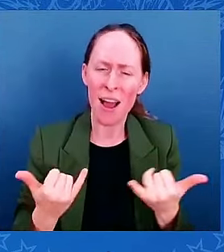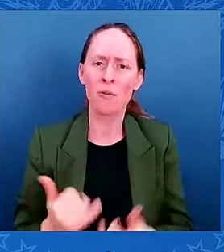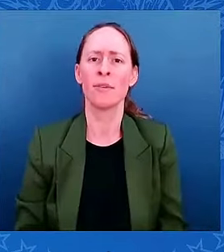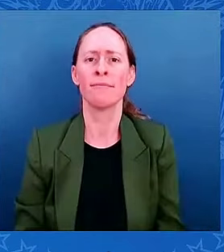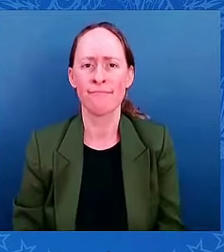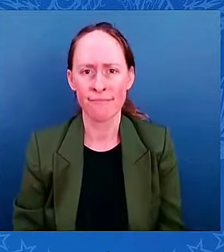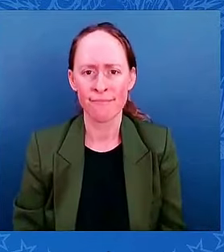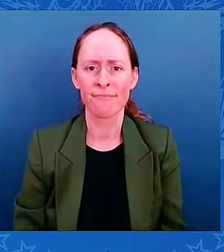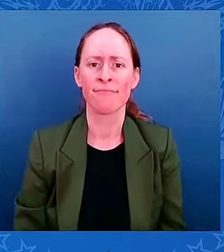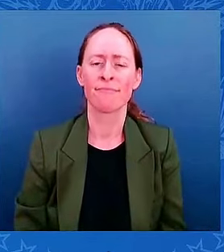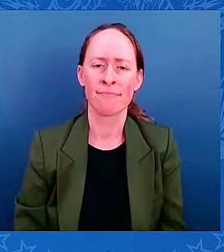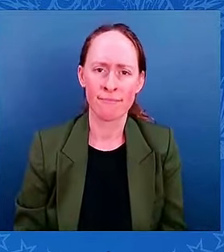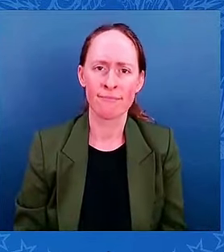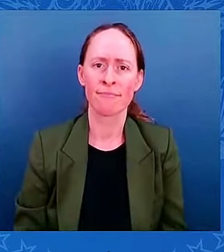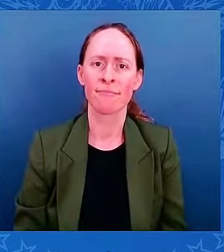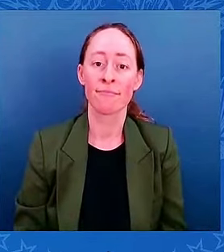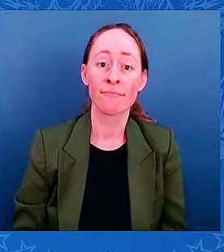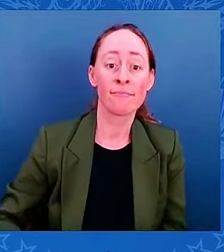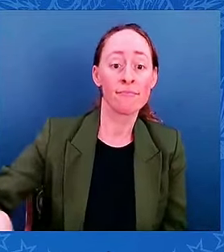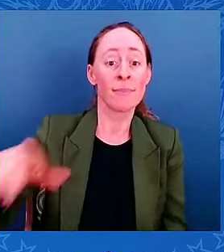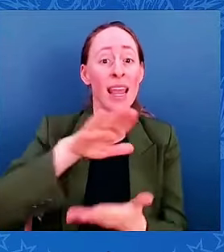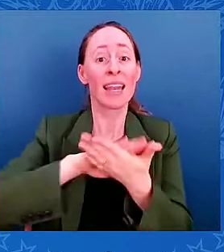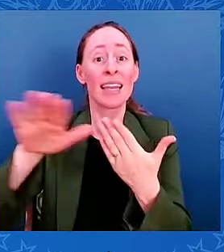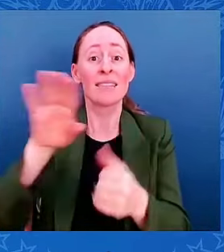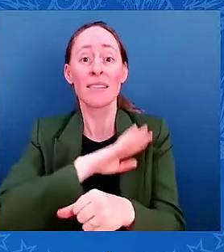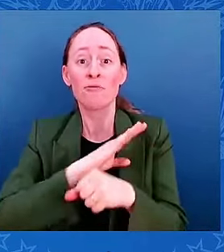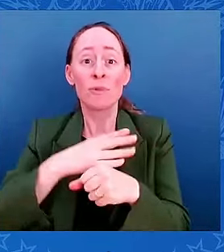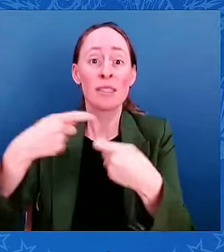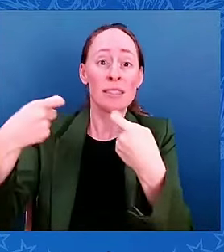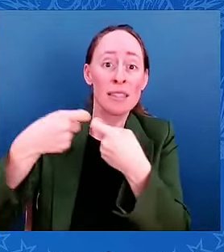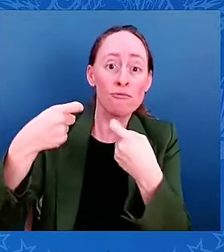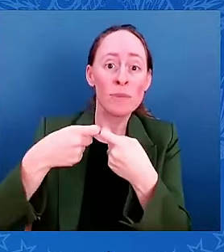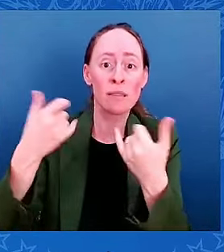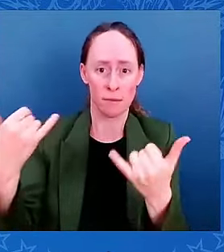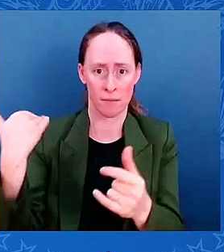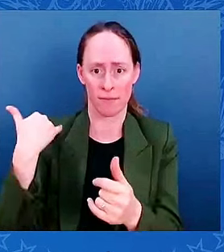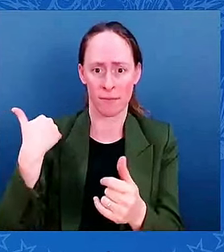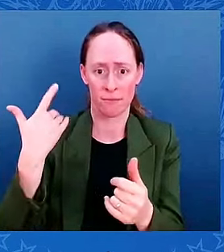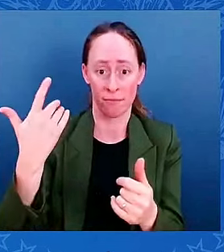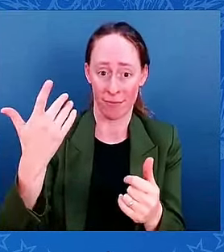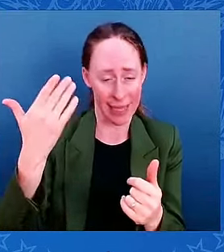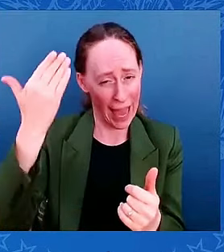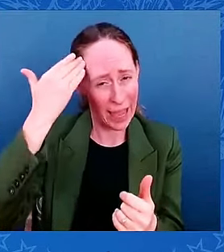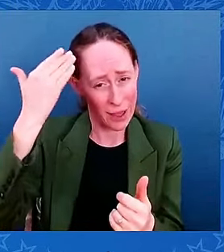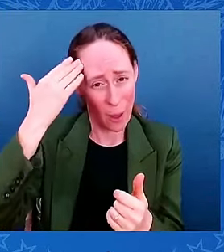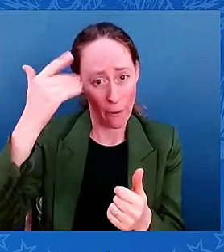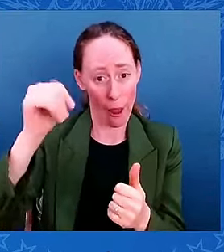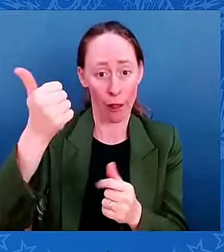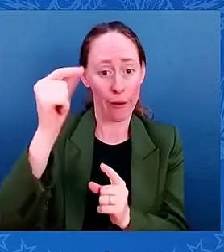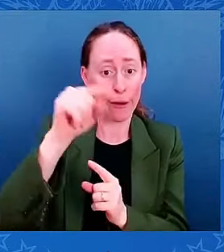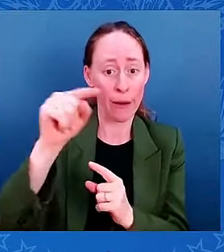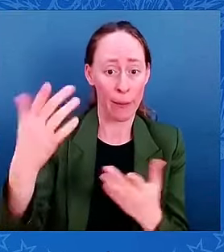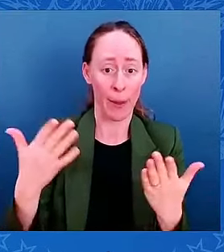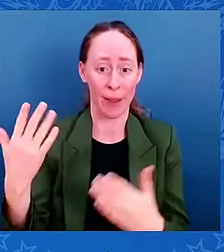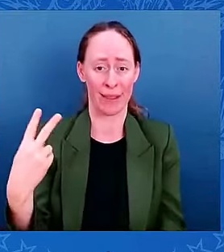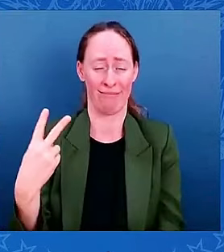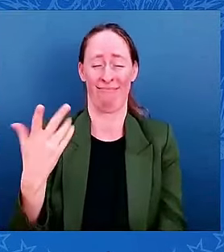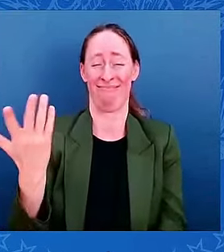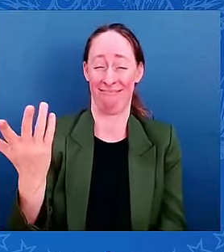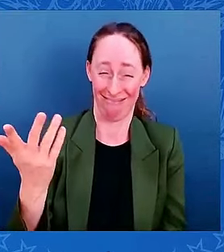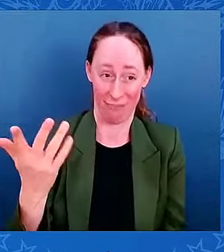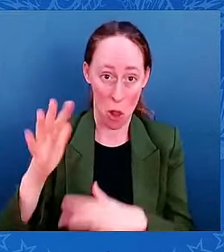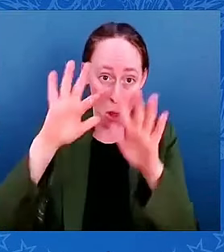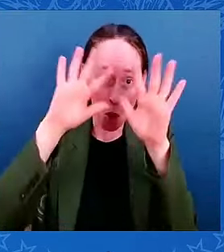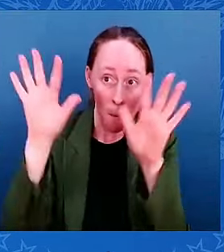energy. I know the other team doesn't think there's any such thing as global warming. Well, I like to put